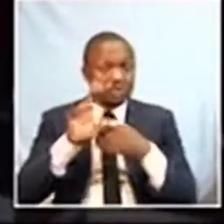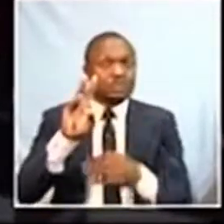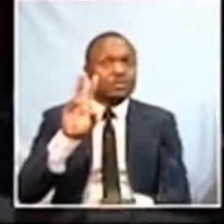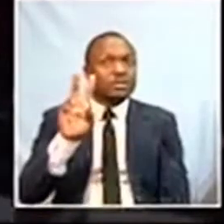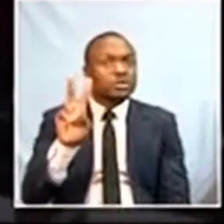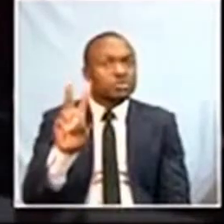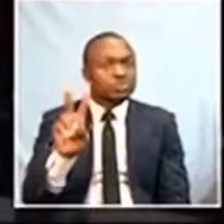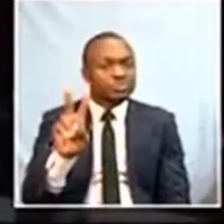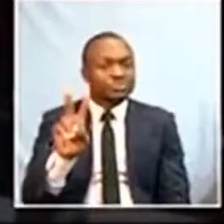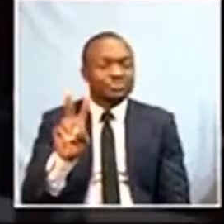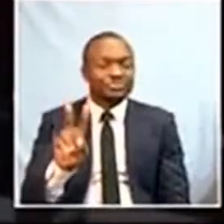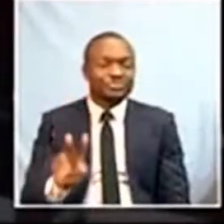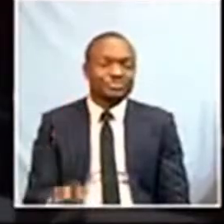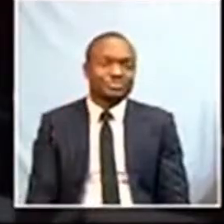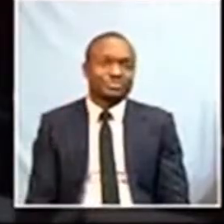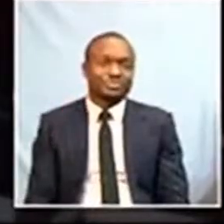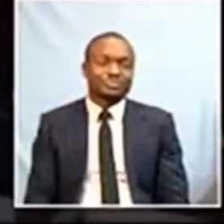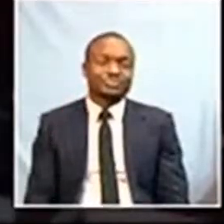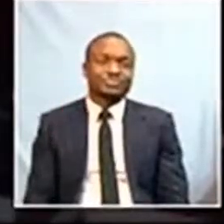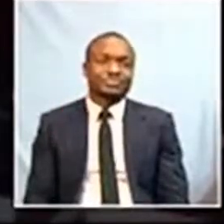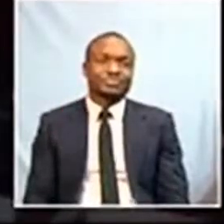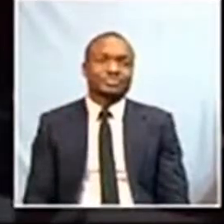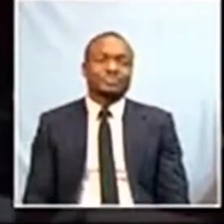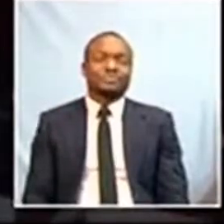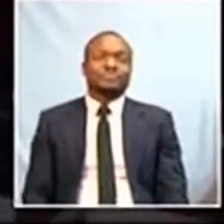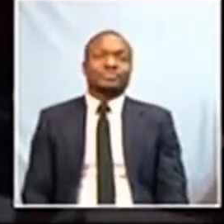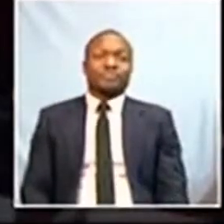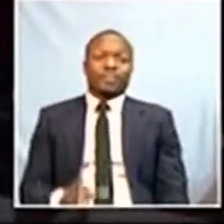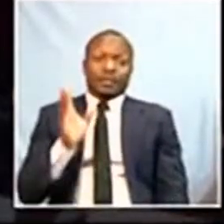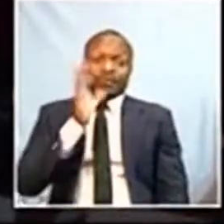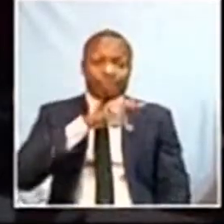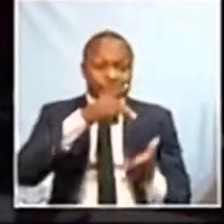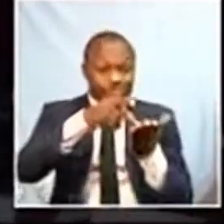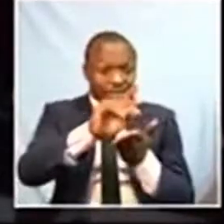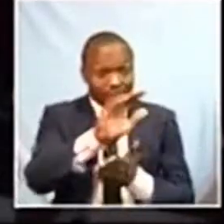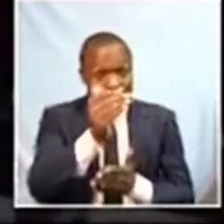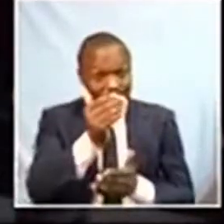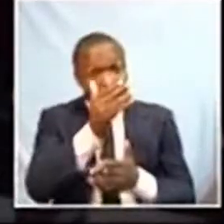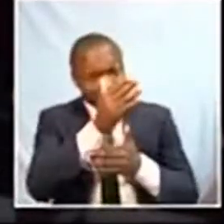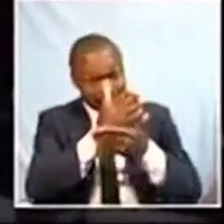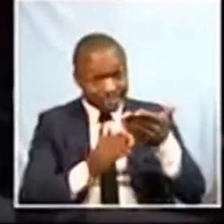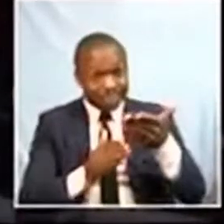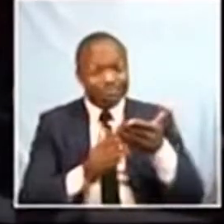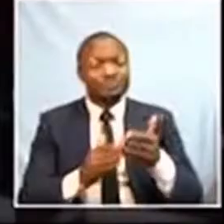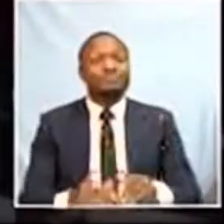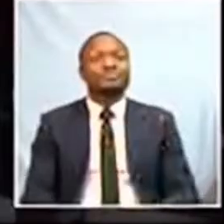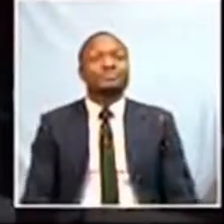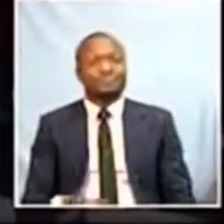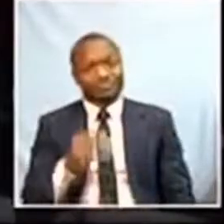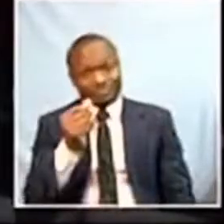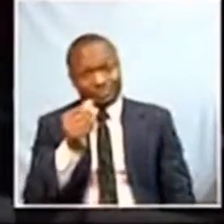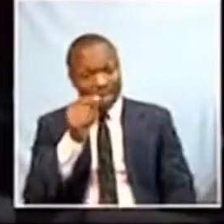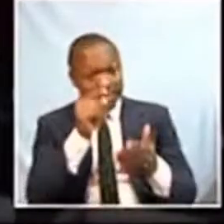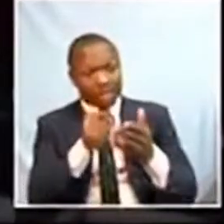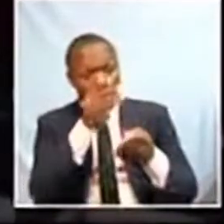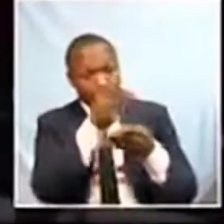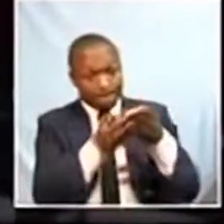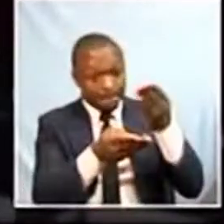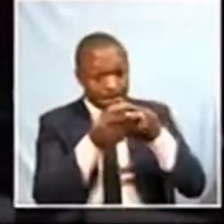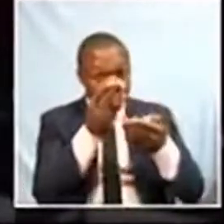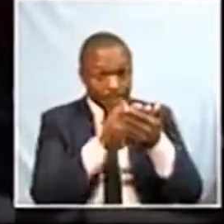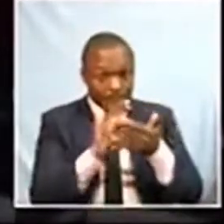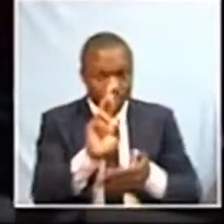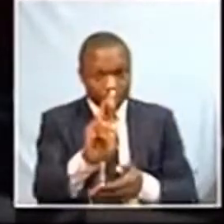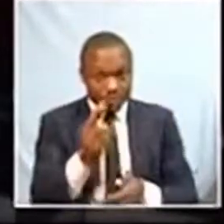72 have made some payments. And these are the ones that have contributed to the